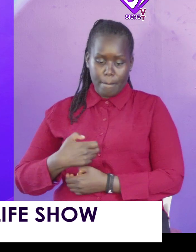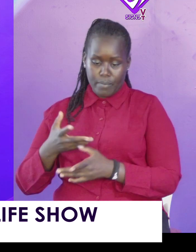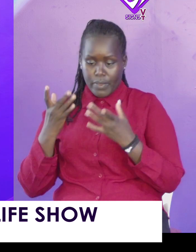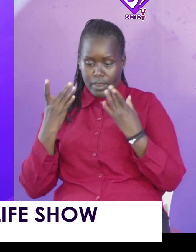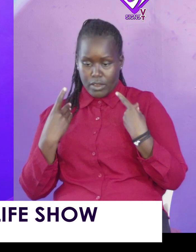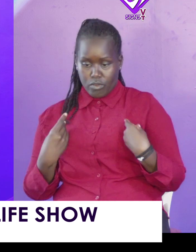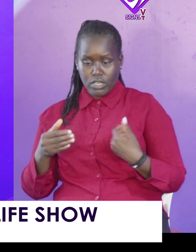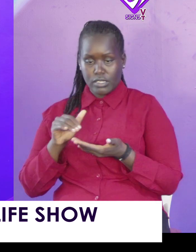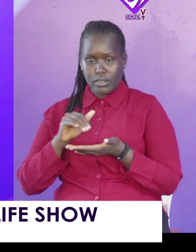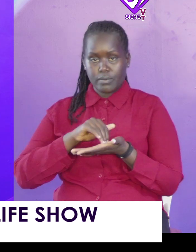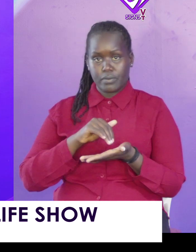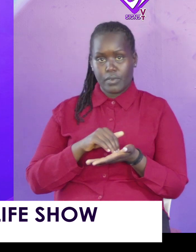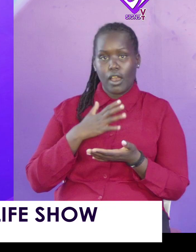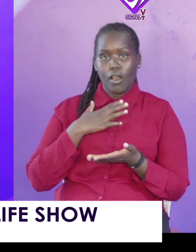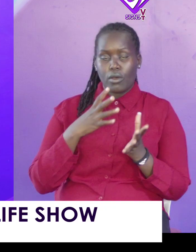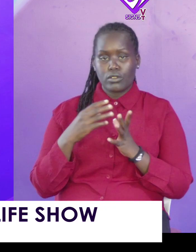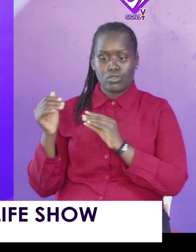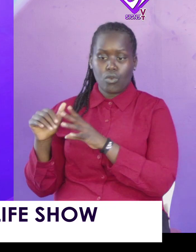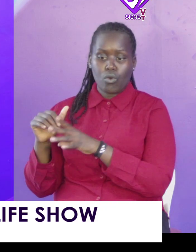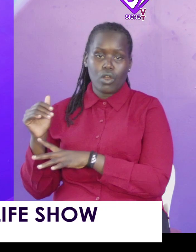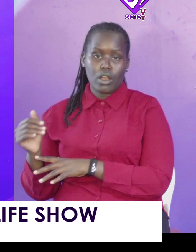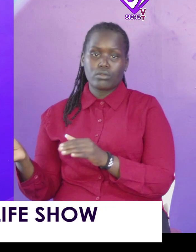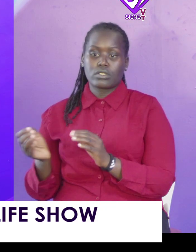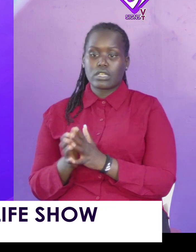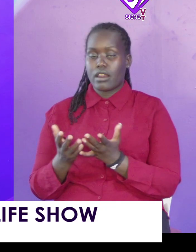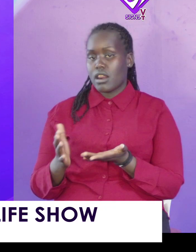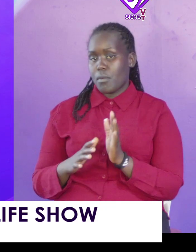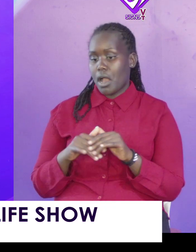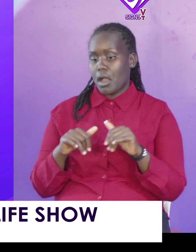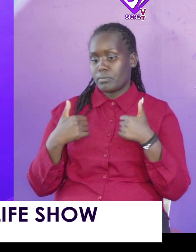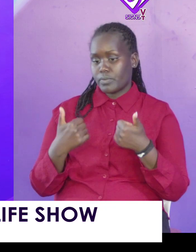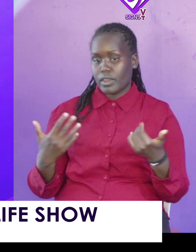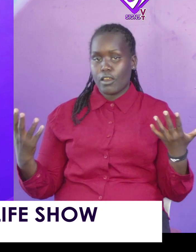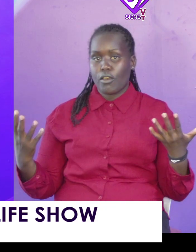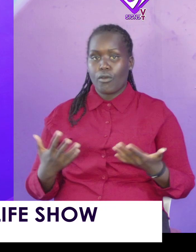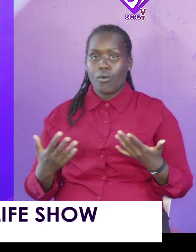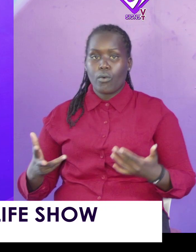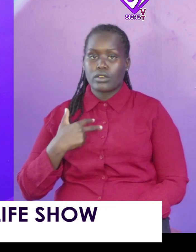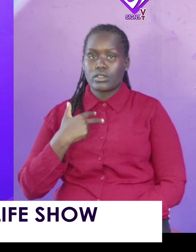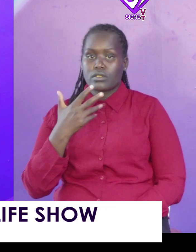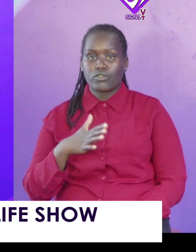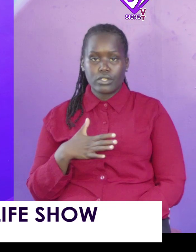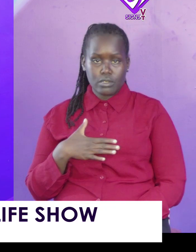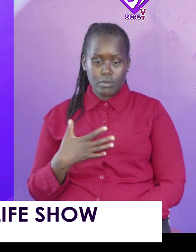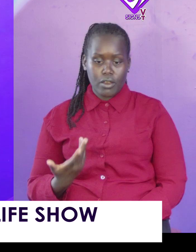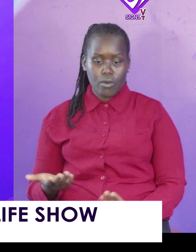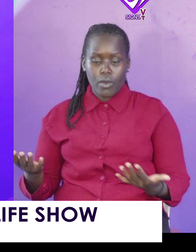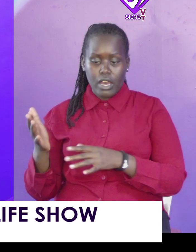it again. I need to go out there and shine. Where is my voice? Where is my